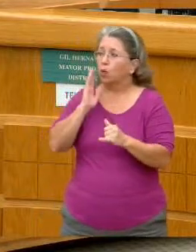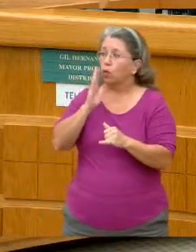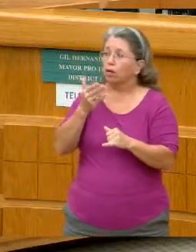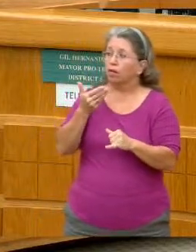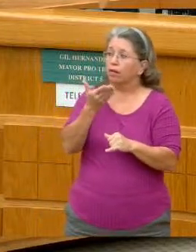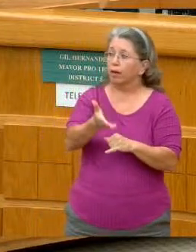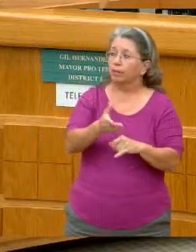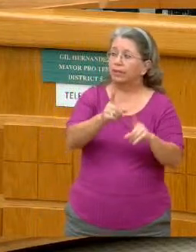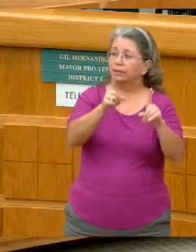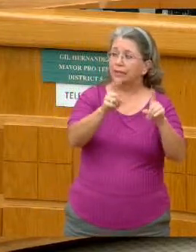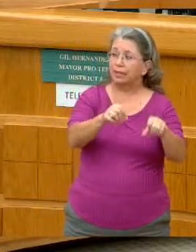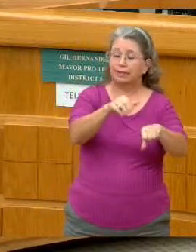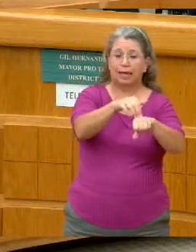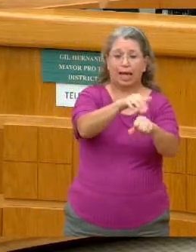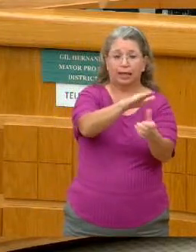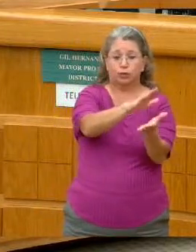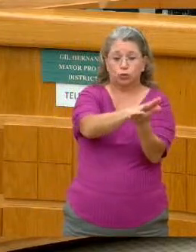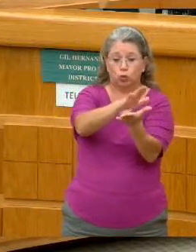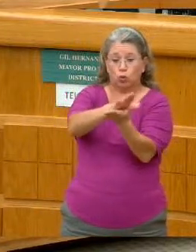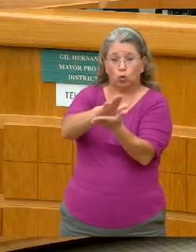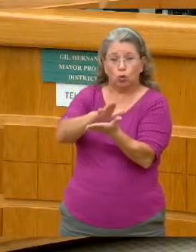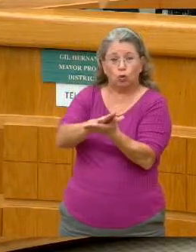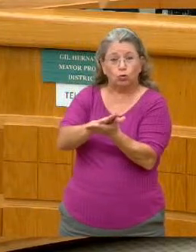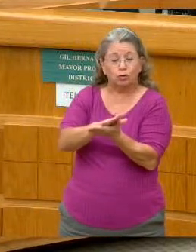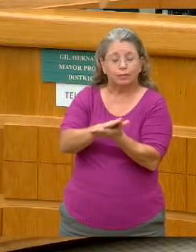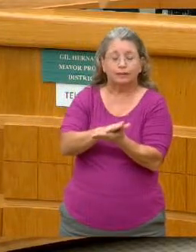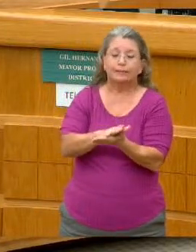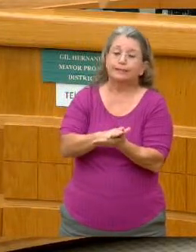On-site testing at the schools, that's a great question. And you know, the